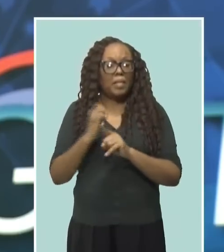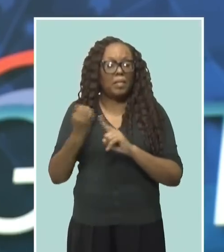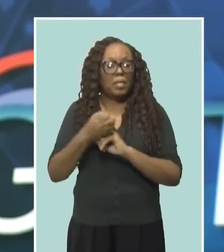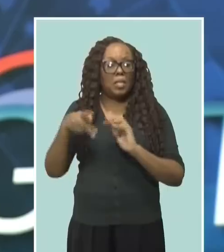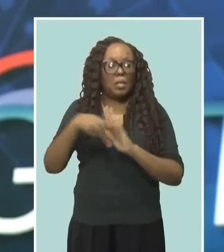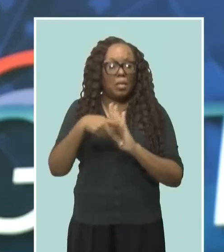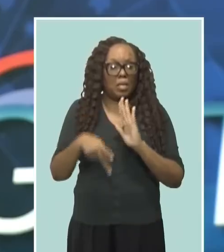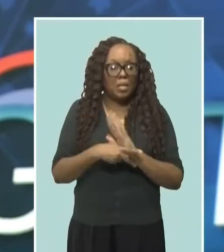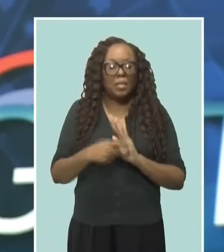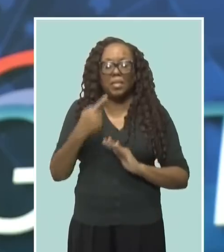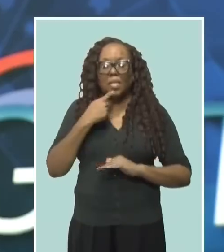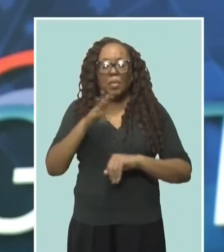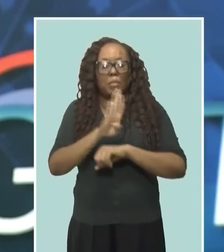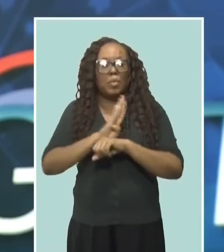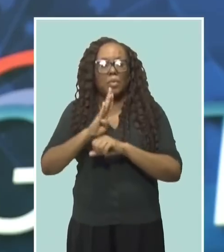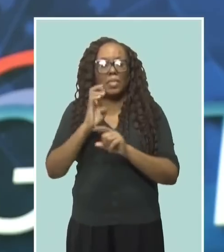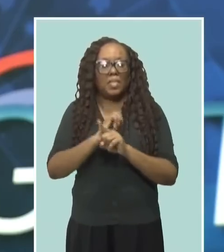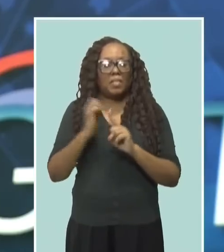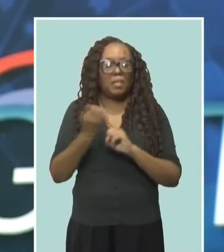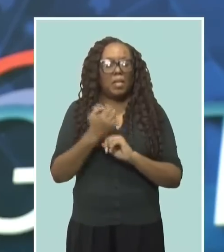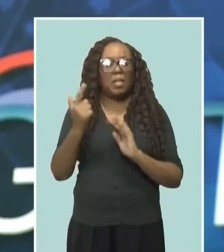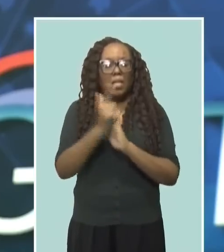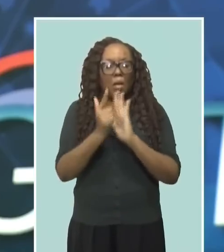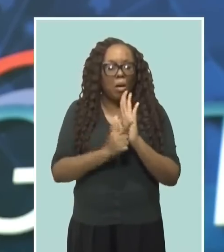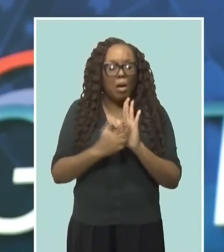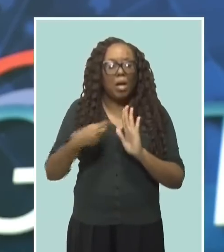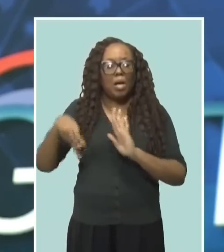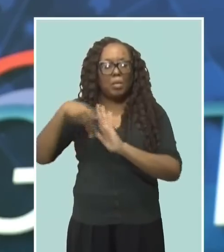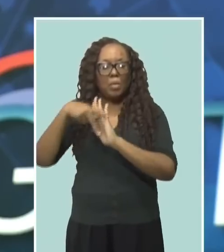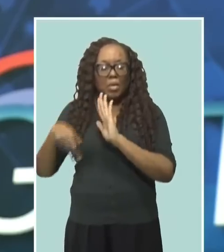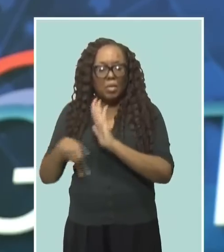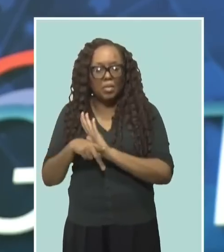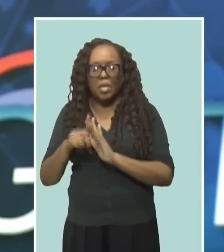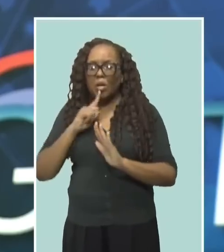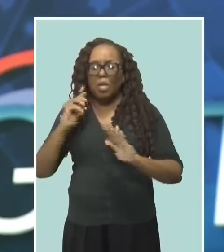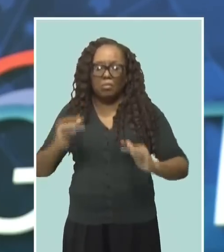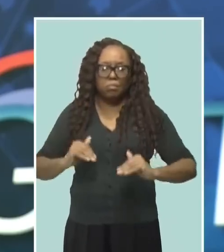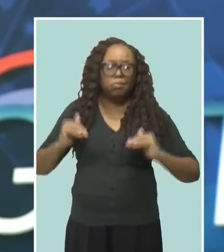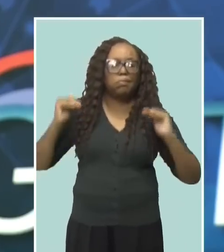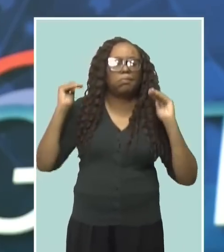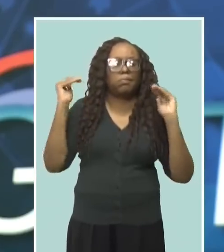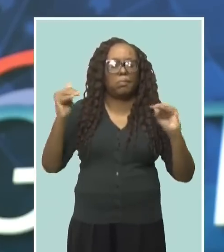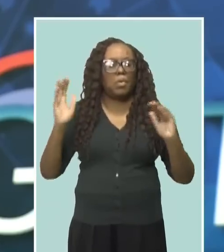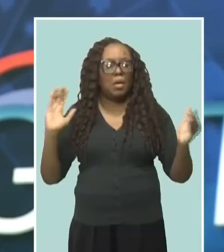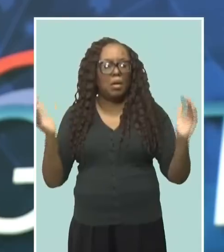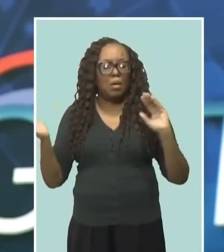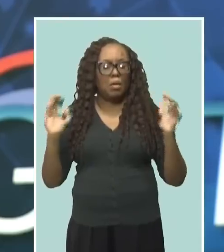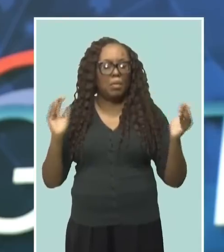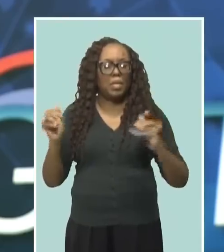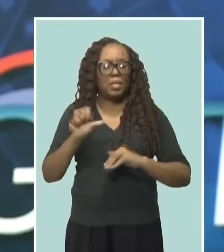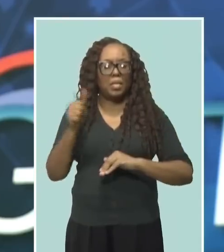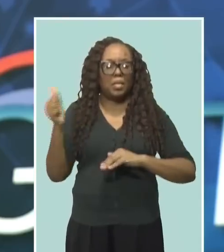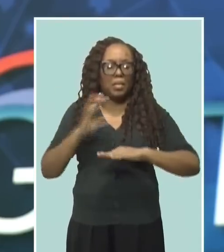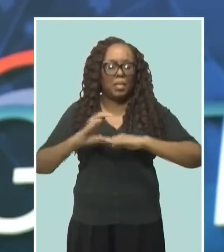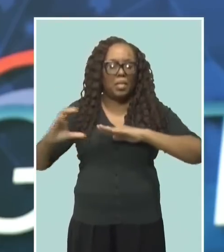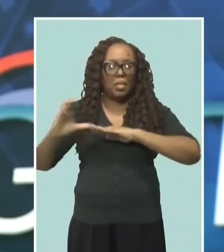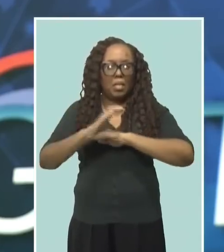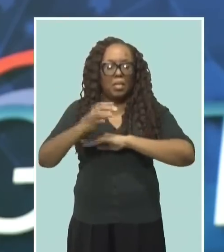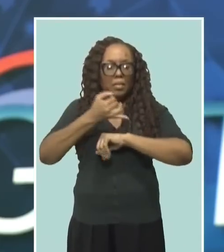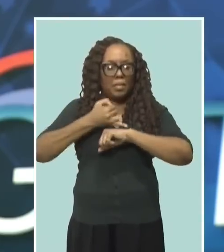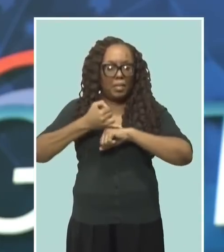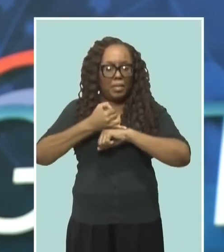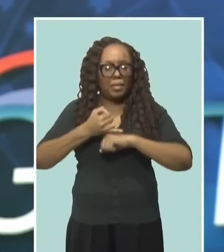at the University of Delaware, Kaleem Shah, says Barbados's environmental laws and policies are advanced when compared to